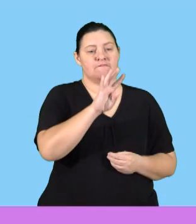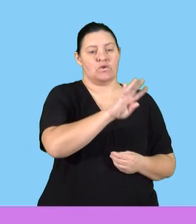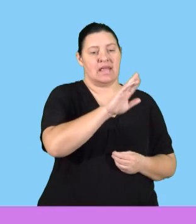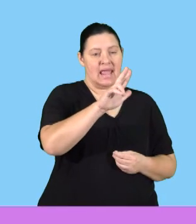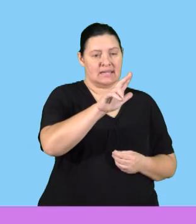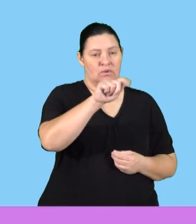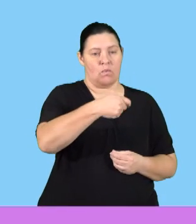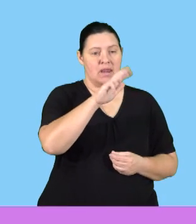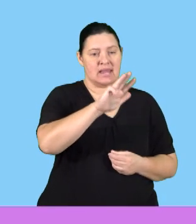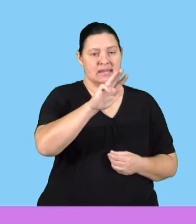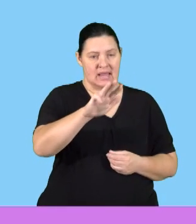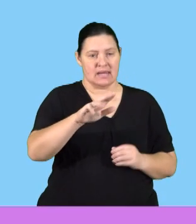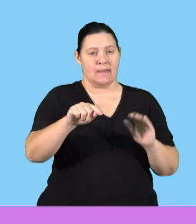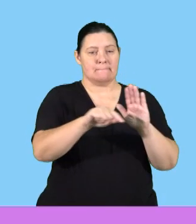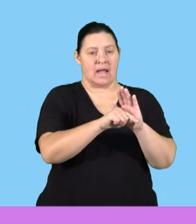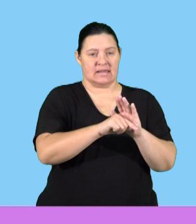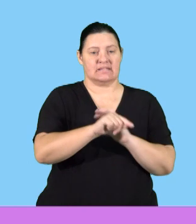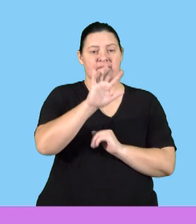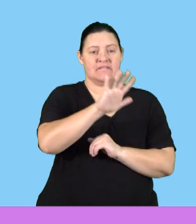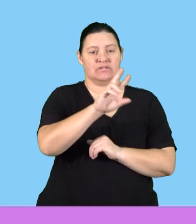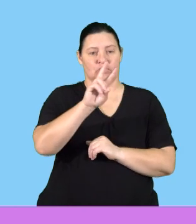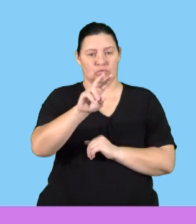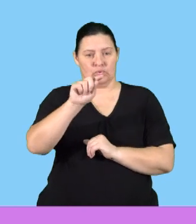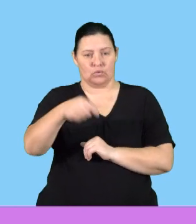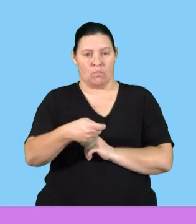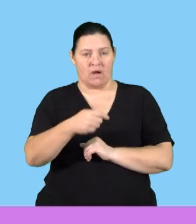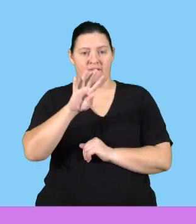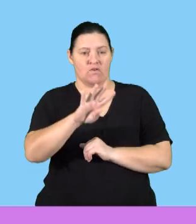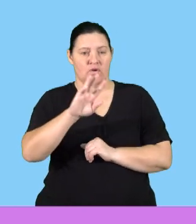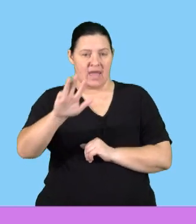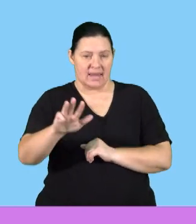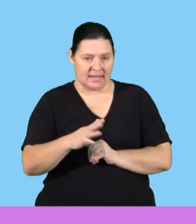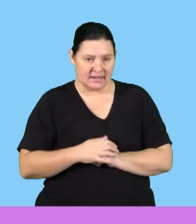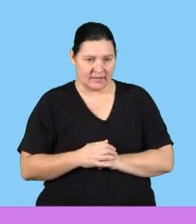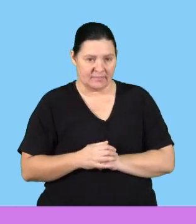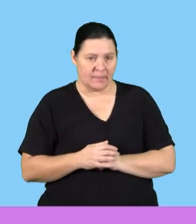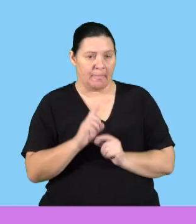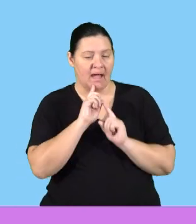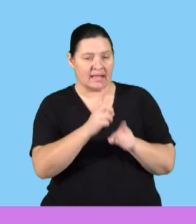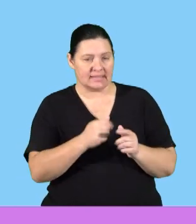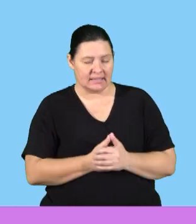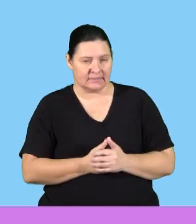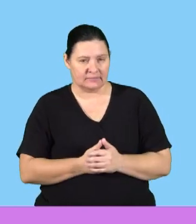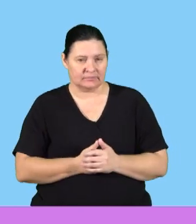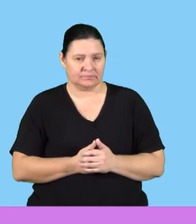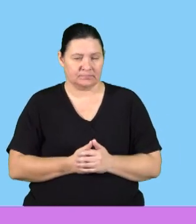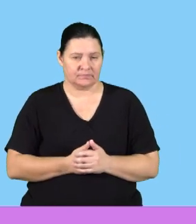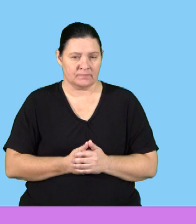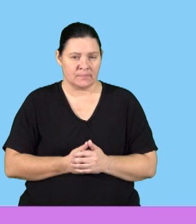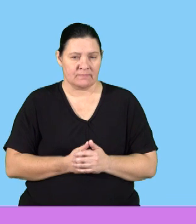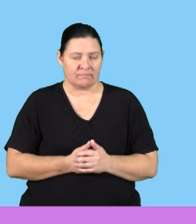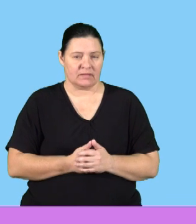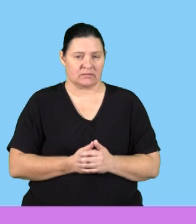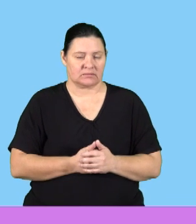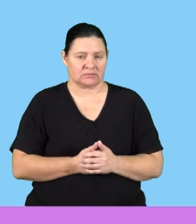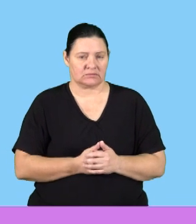get 48 rand 99, subtract 52 rand 49. The